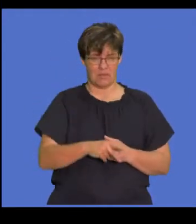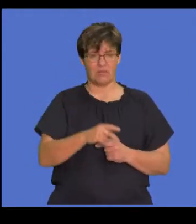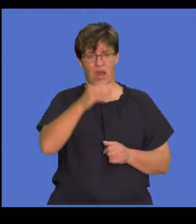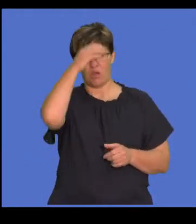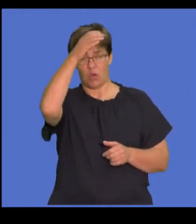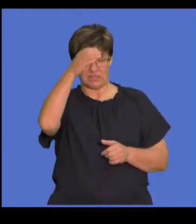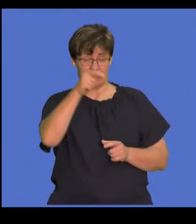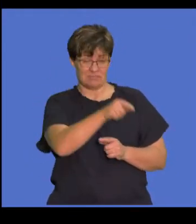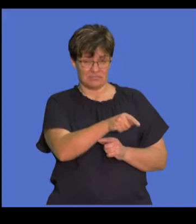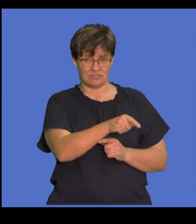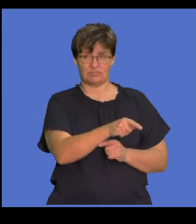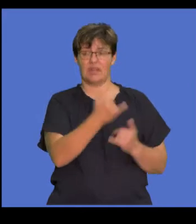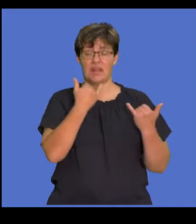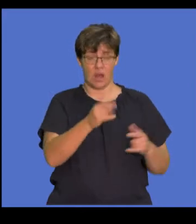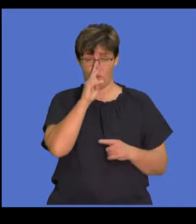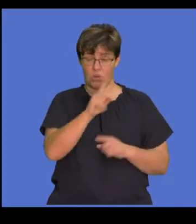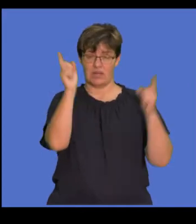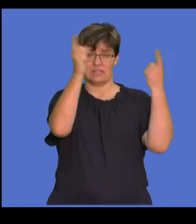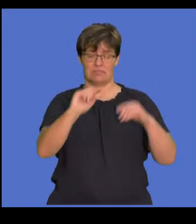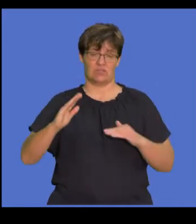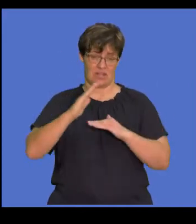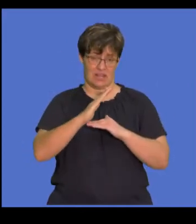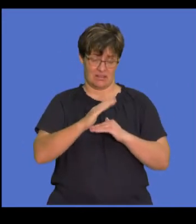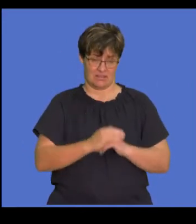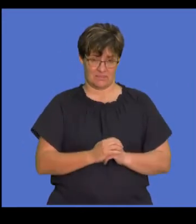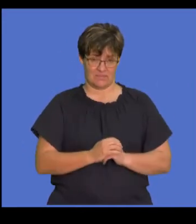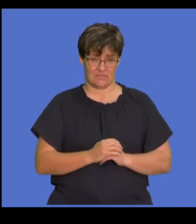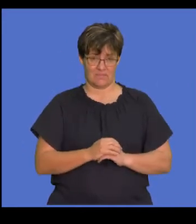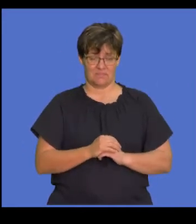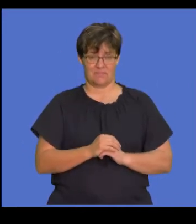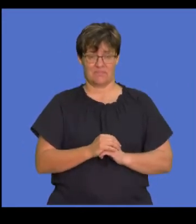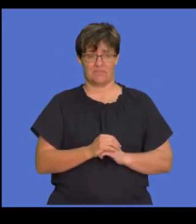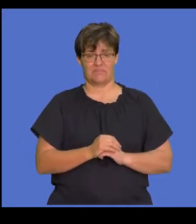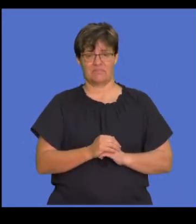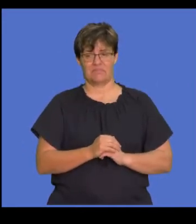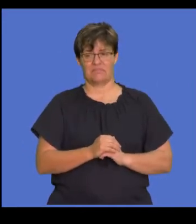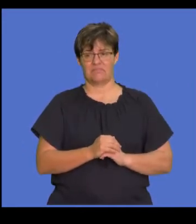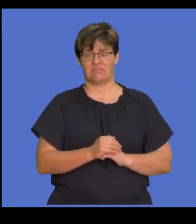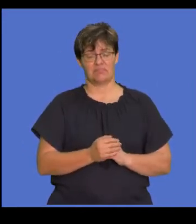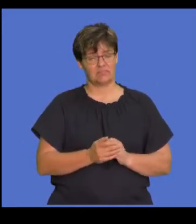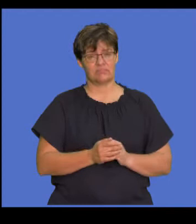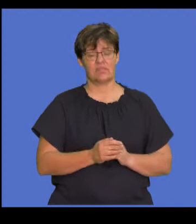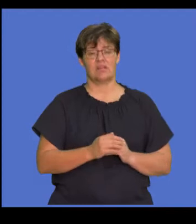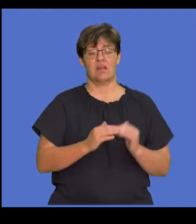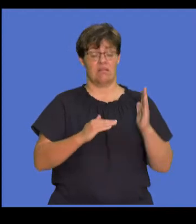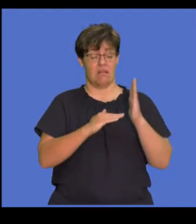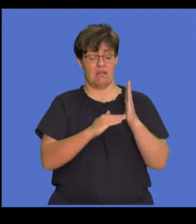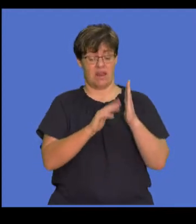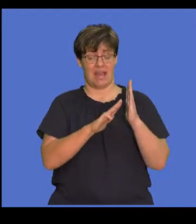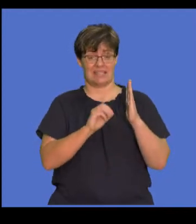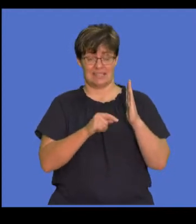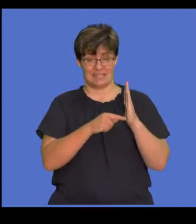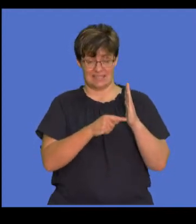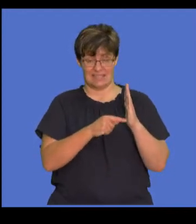concept map. Right now we are looking at special angles. Now, right-angled triangles with special